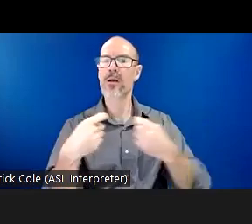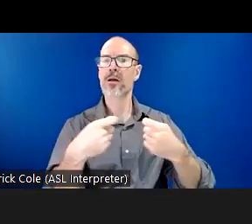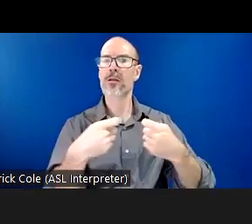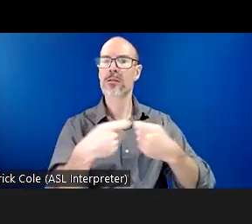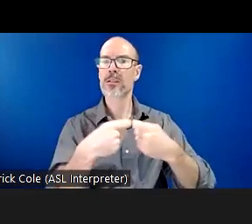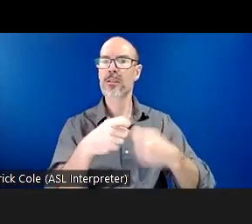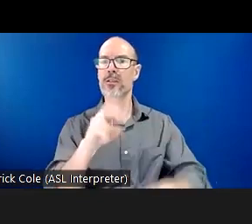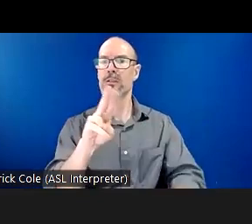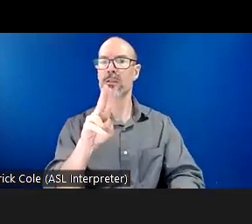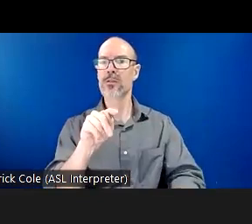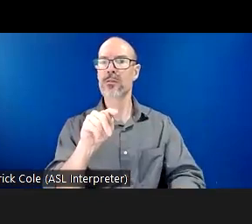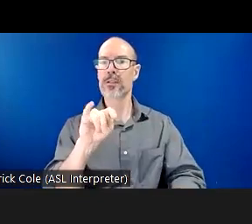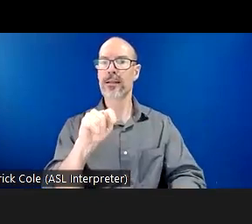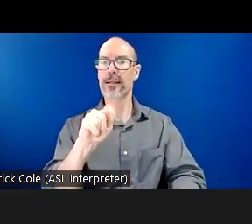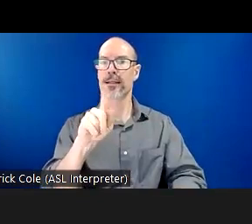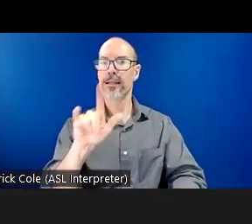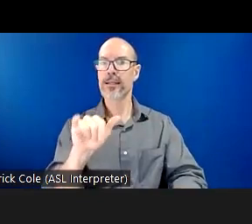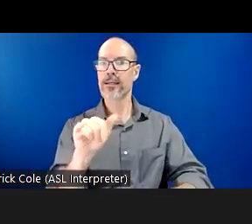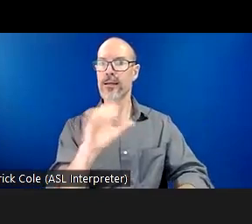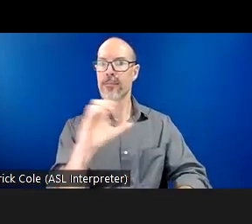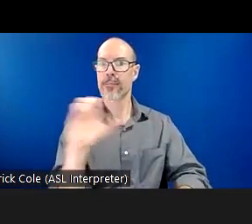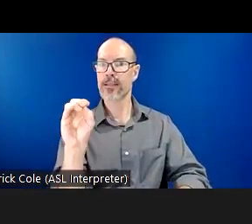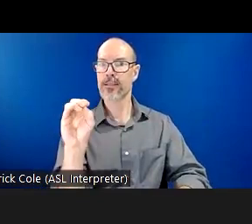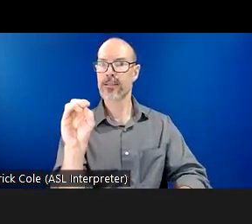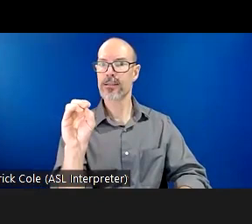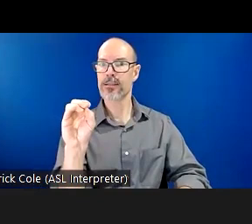certain hesitance to go out for federal money and then turn it